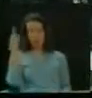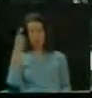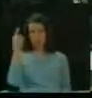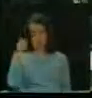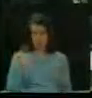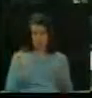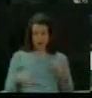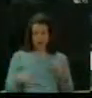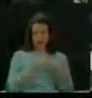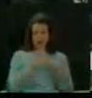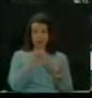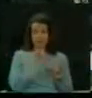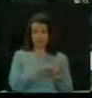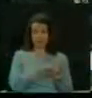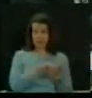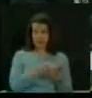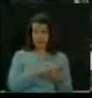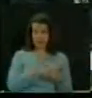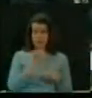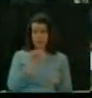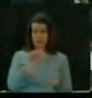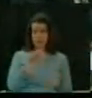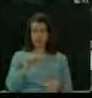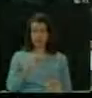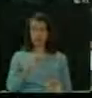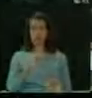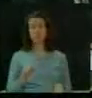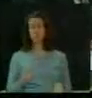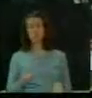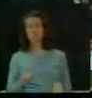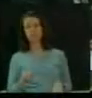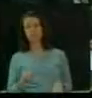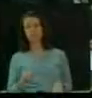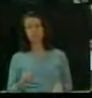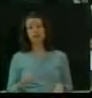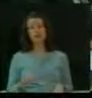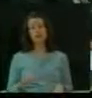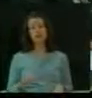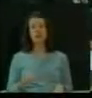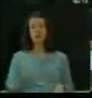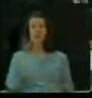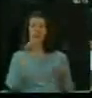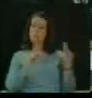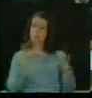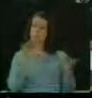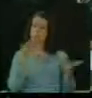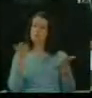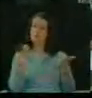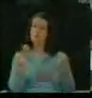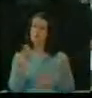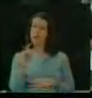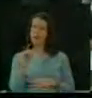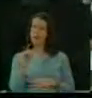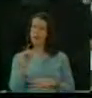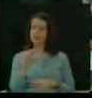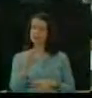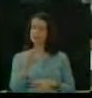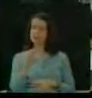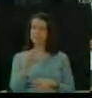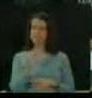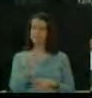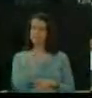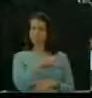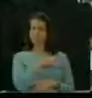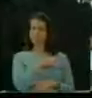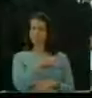on the agenda is, as those of us who have served on the ethics panel realize, that what